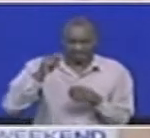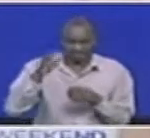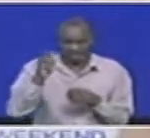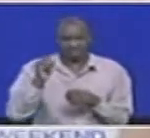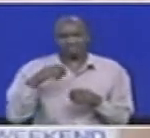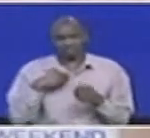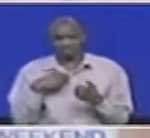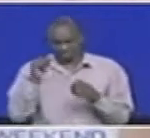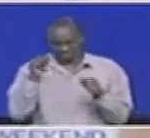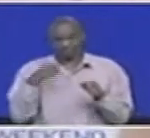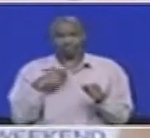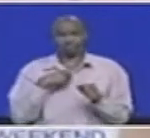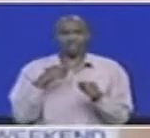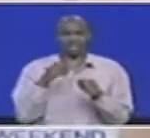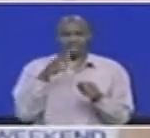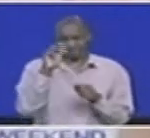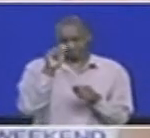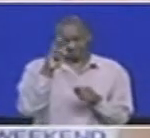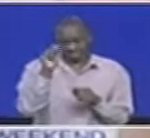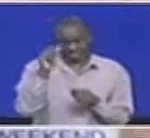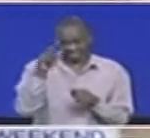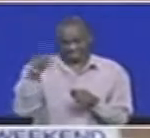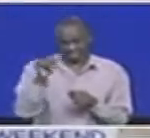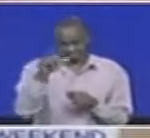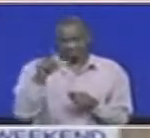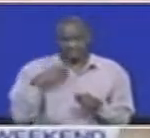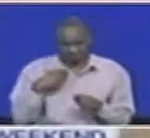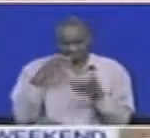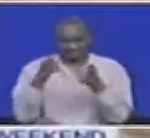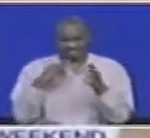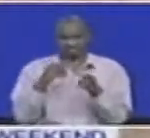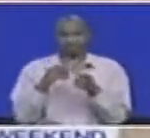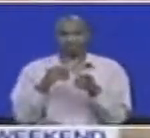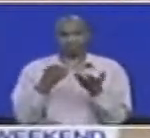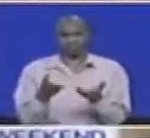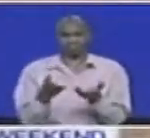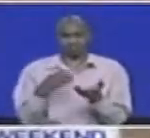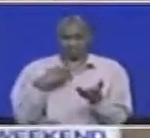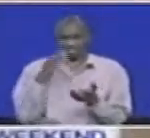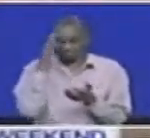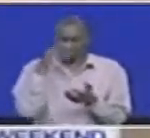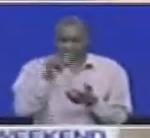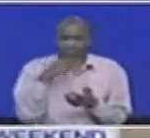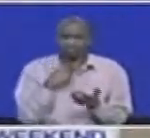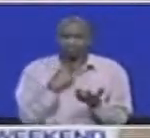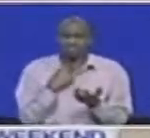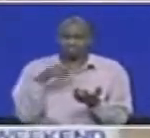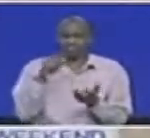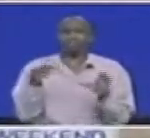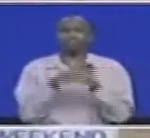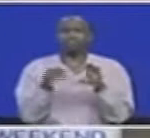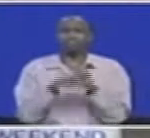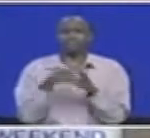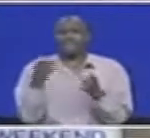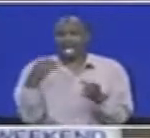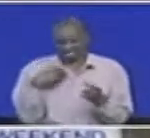Paraguay na Brazil. Costa Rica, kuna races mingi. We sought to know why he is not taking part in some of the